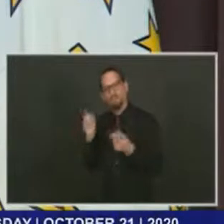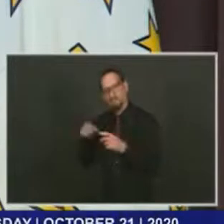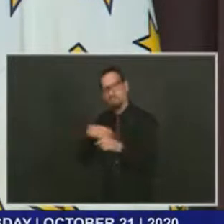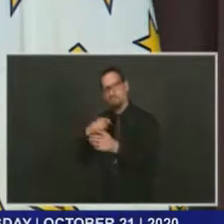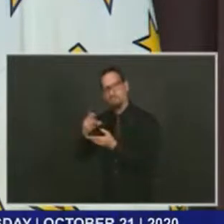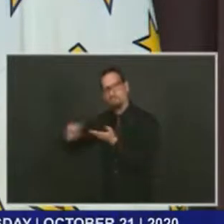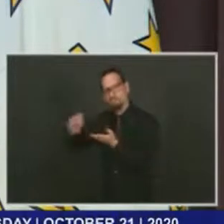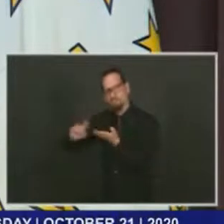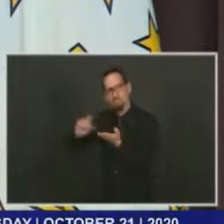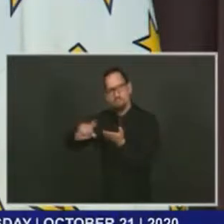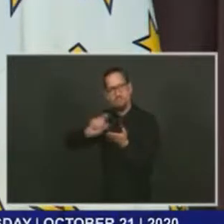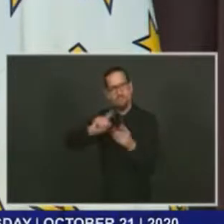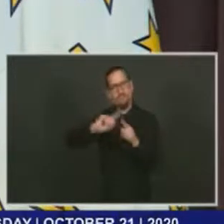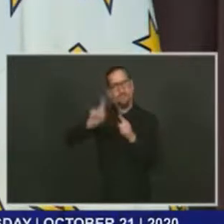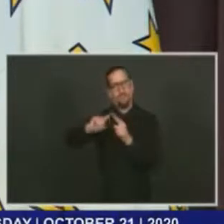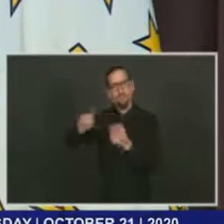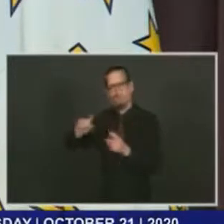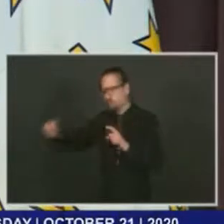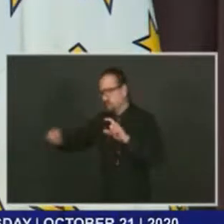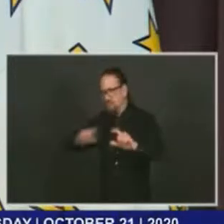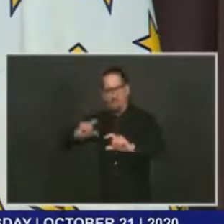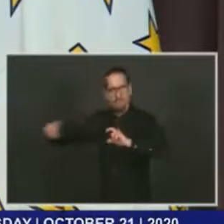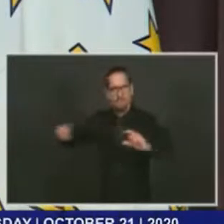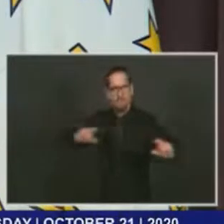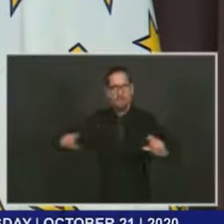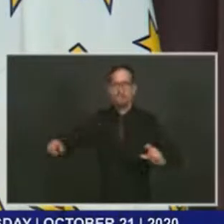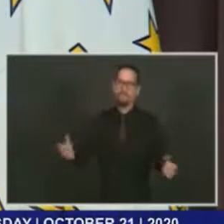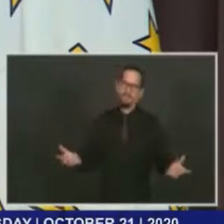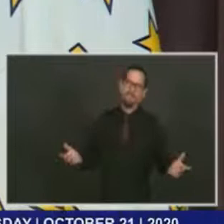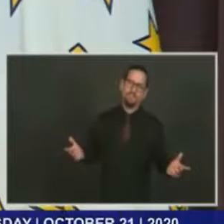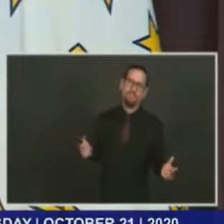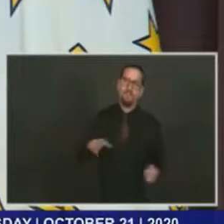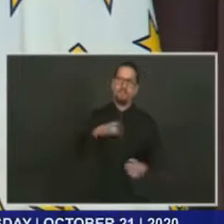Massachusetts. We may do more. I'm not saying we shouldn't do more,